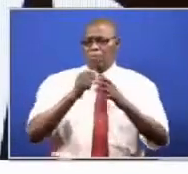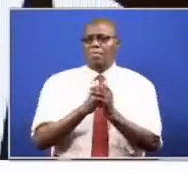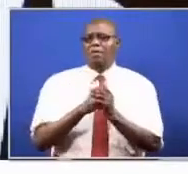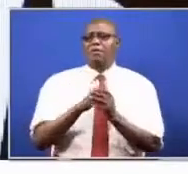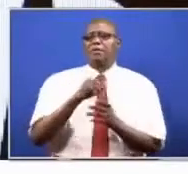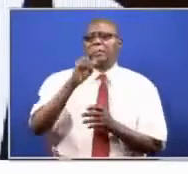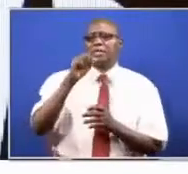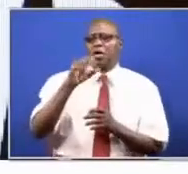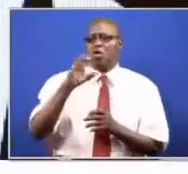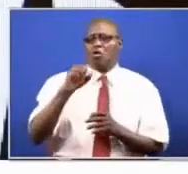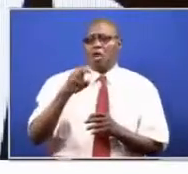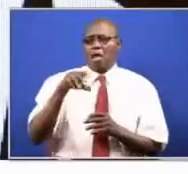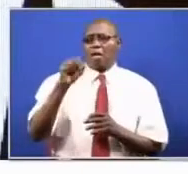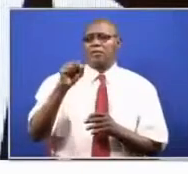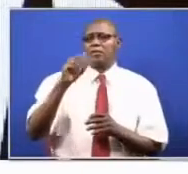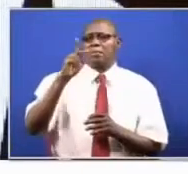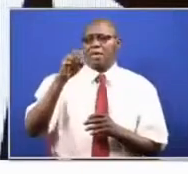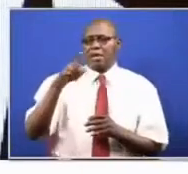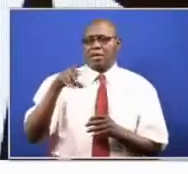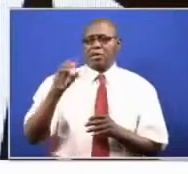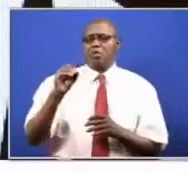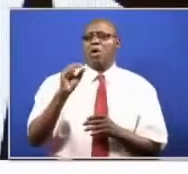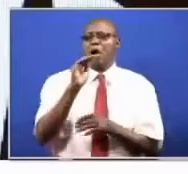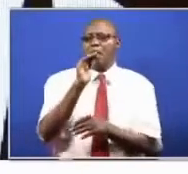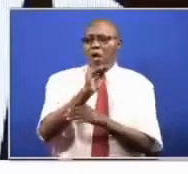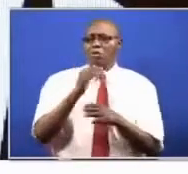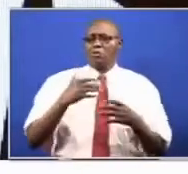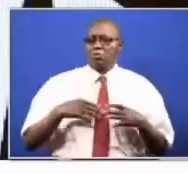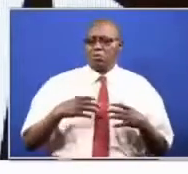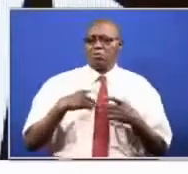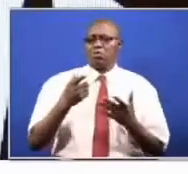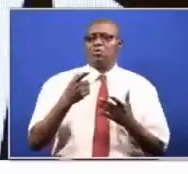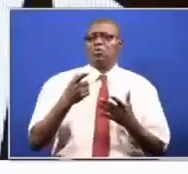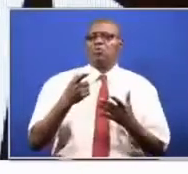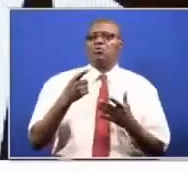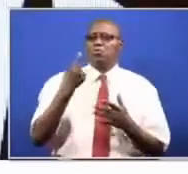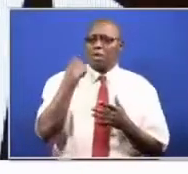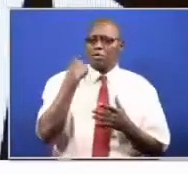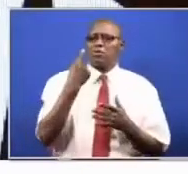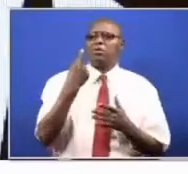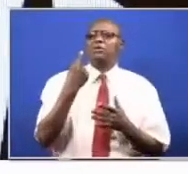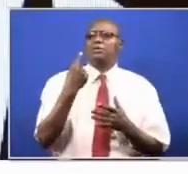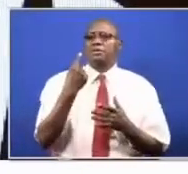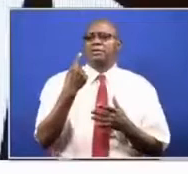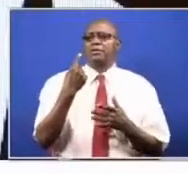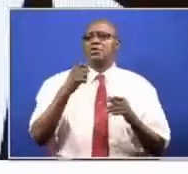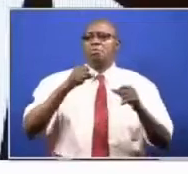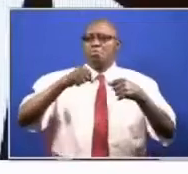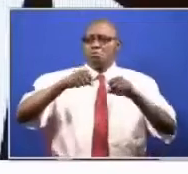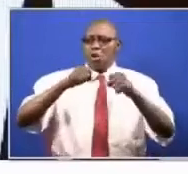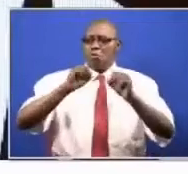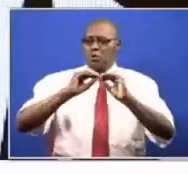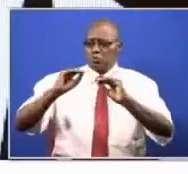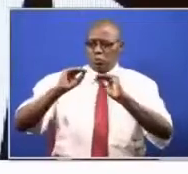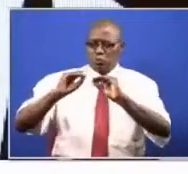Spareo asked the Red Cross Society to prioritize the Boda Boda operations in their training, observing they are the